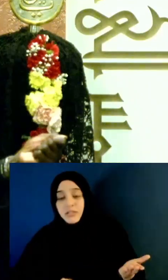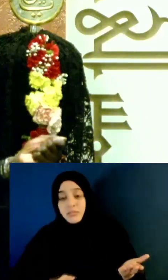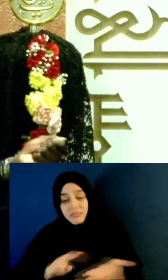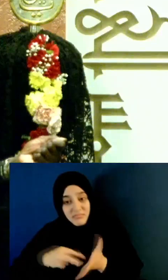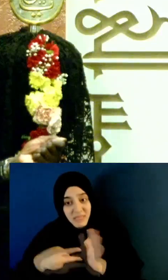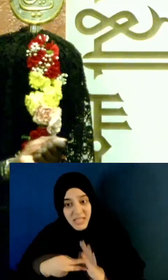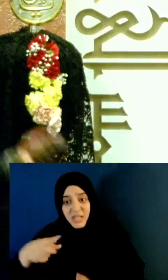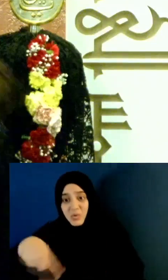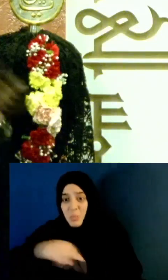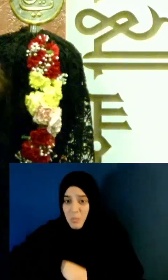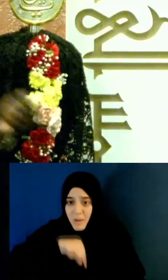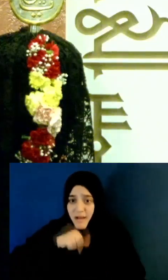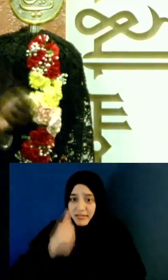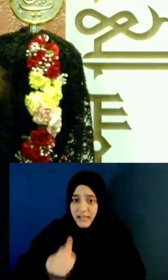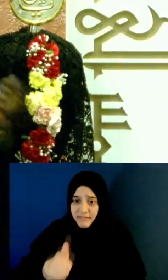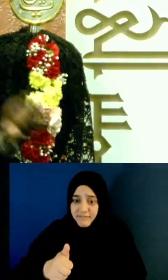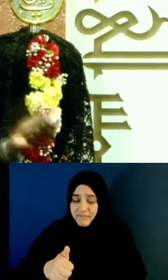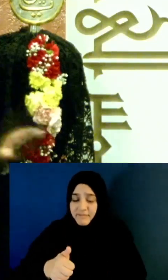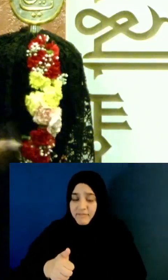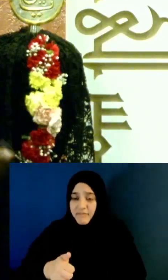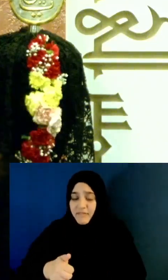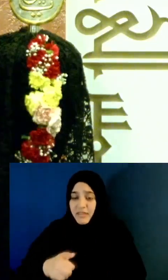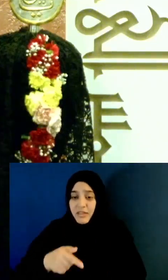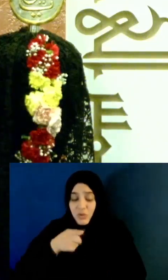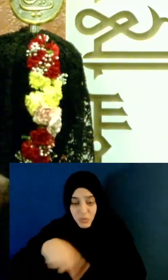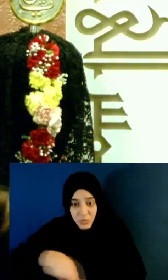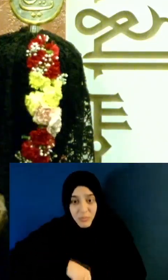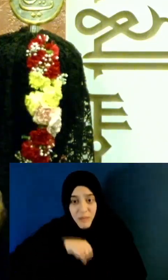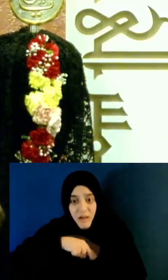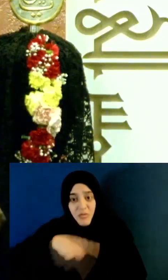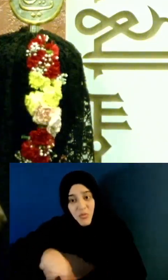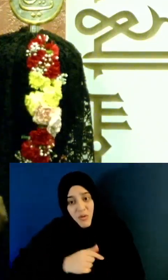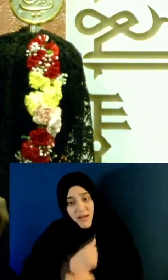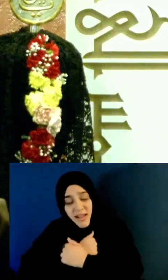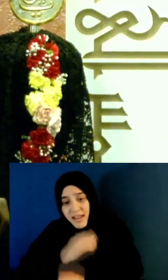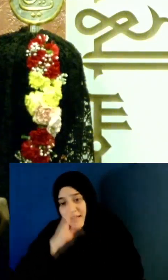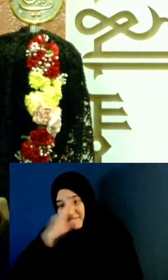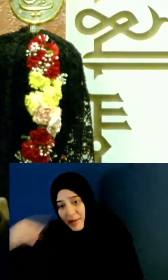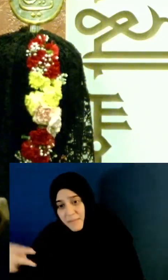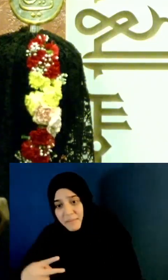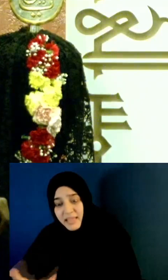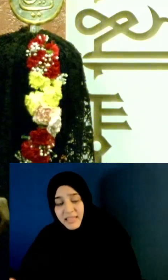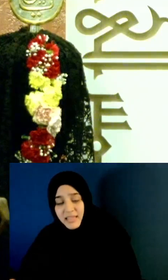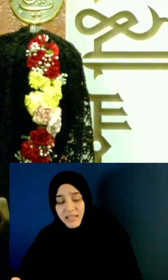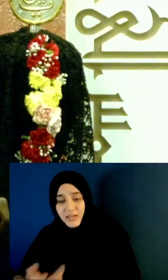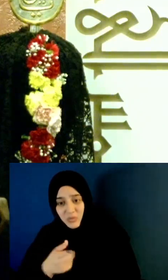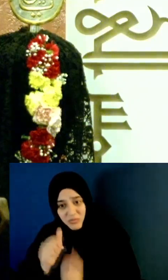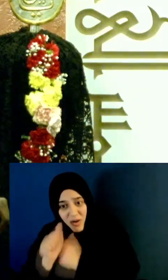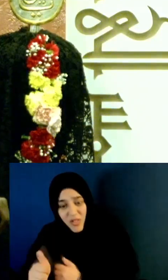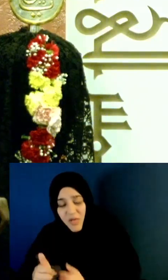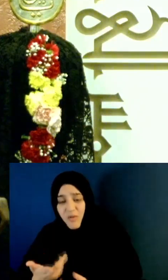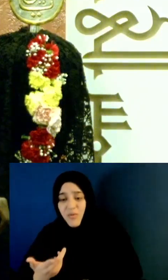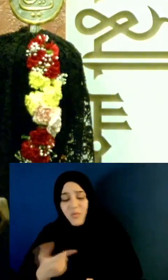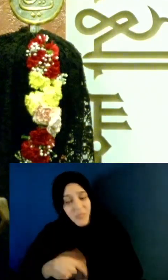mu'minat. Be proud of being lover of Ali alayhi salam. Be proud of that. That's number one.